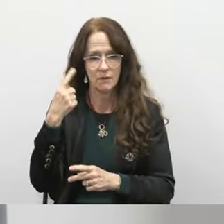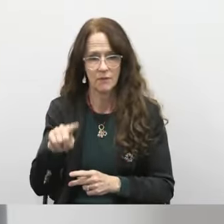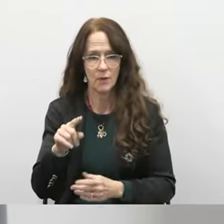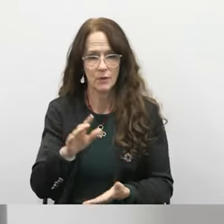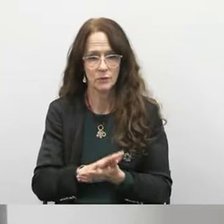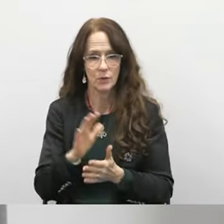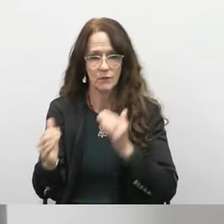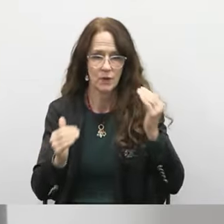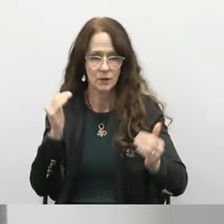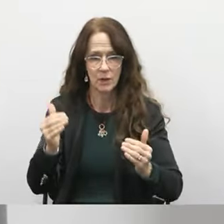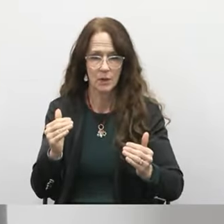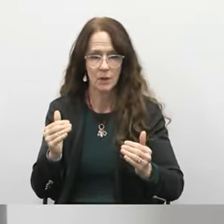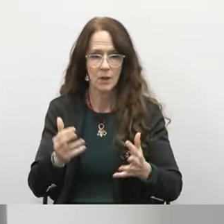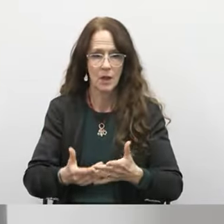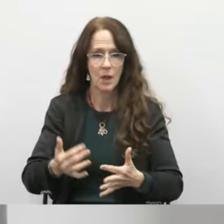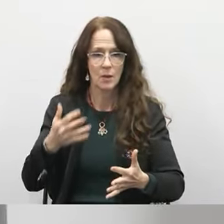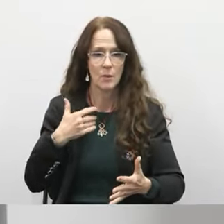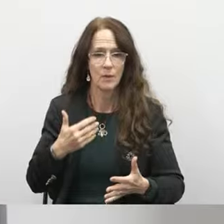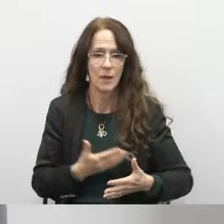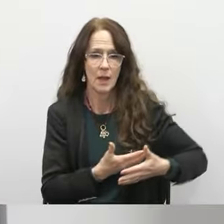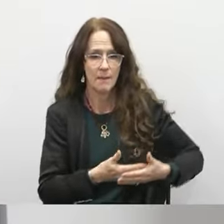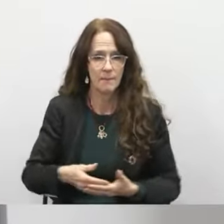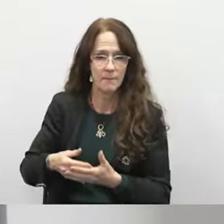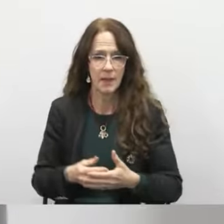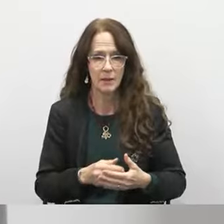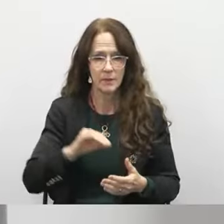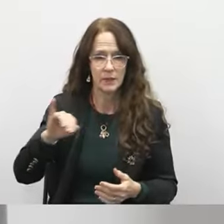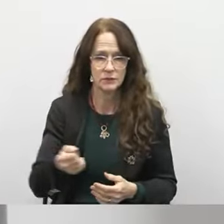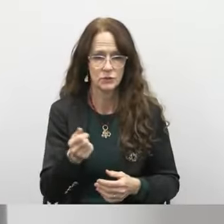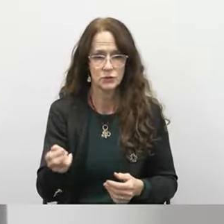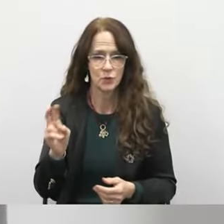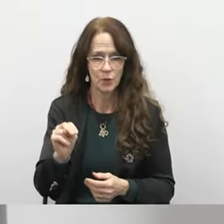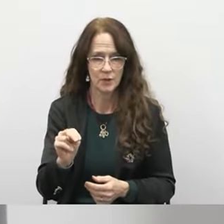for Adults was previously Baby Jordan. I think we all kind of knew that.